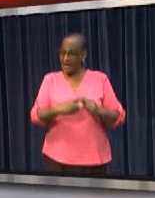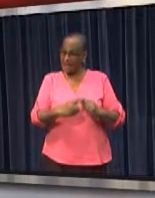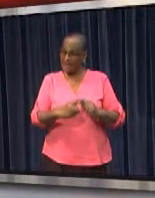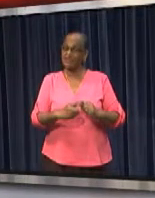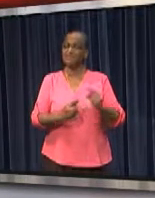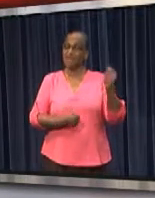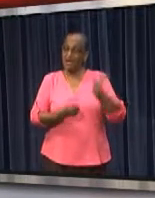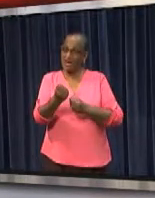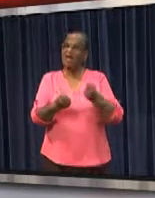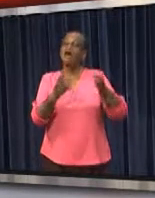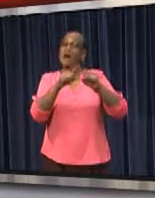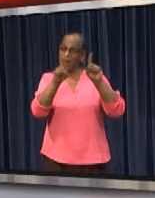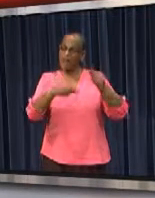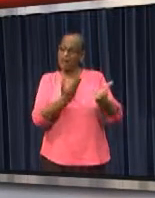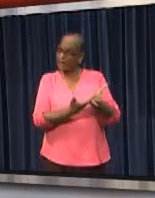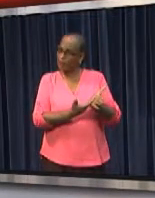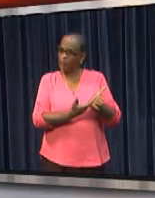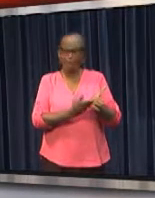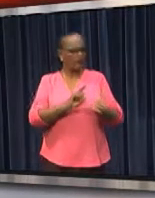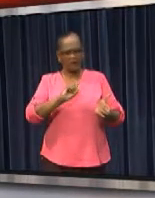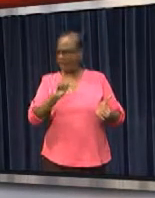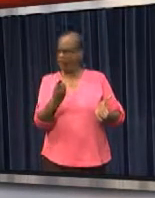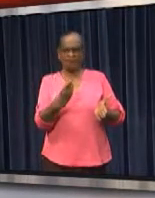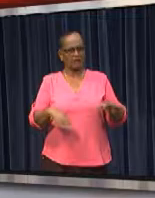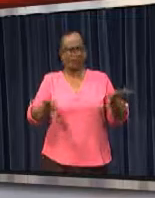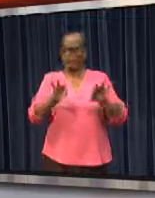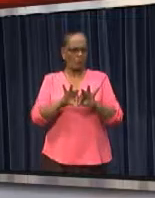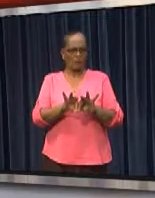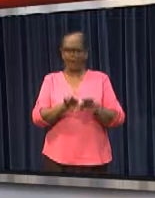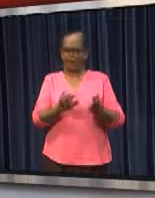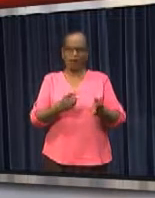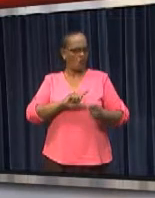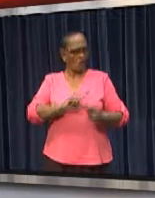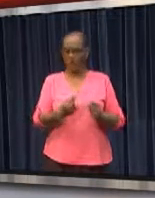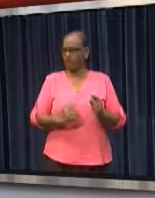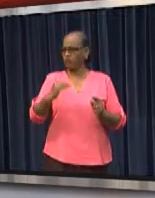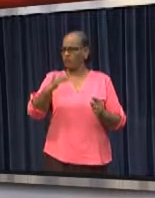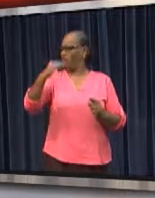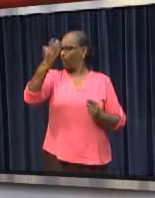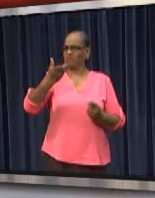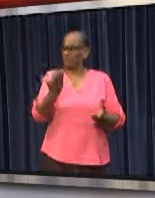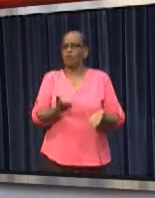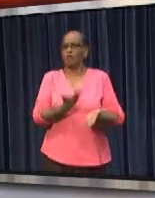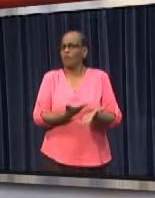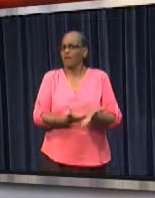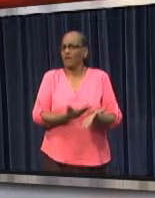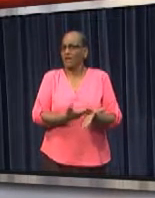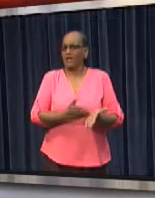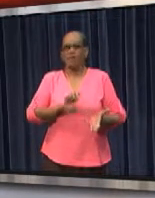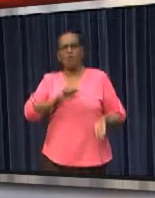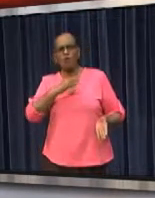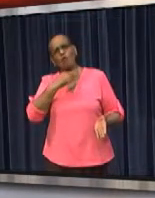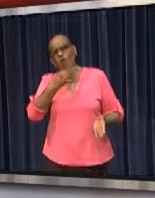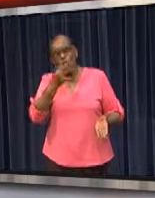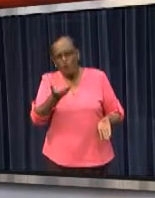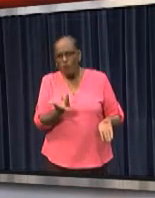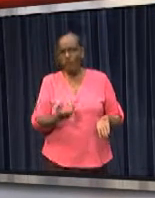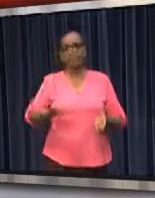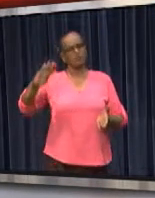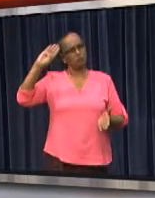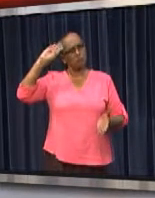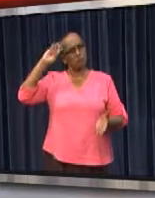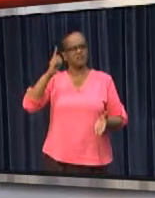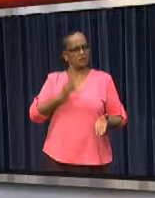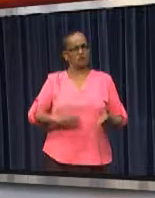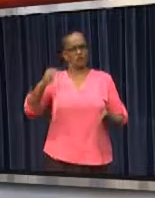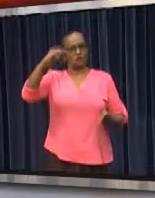driver's license cannot be used as requirements for the promotion of police ranks. According